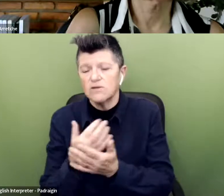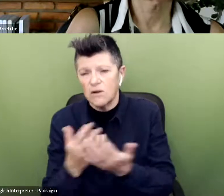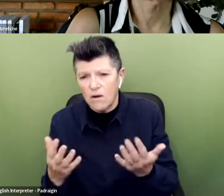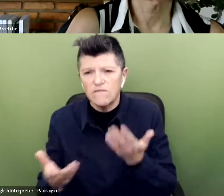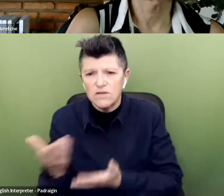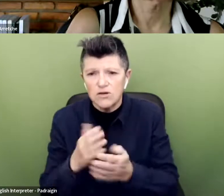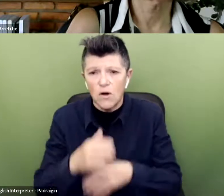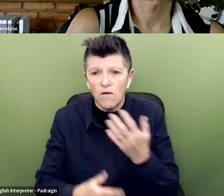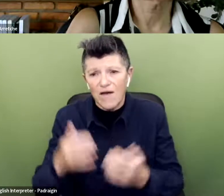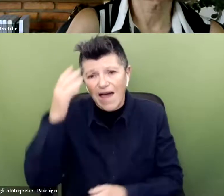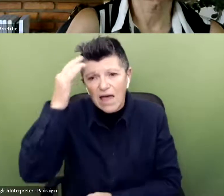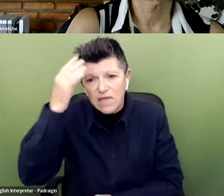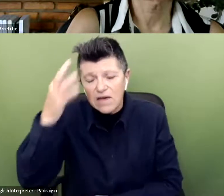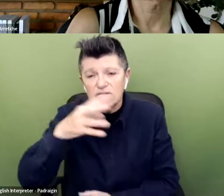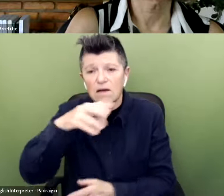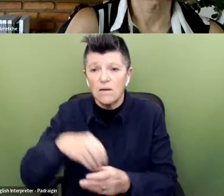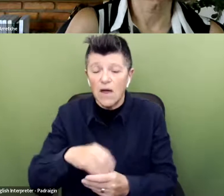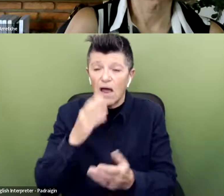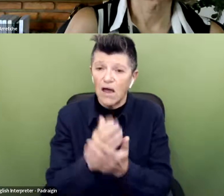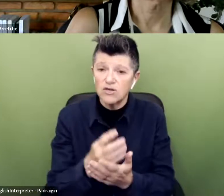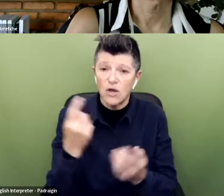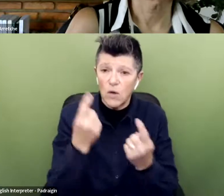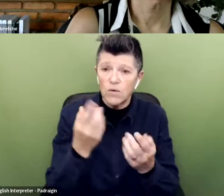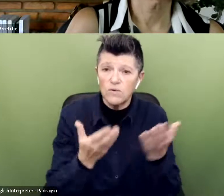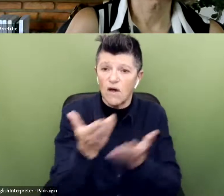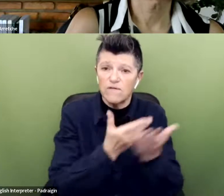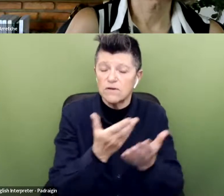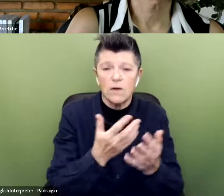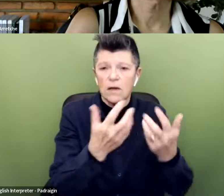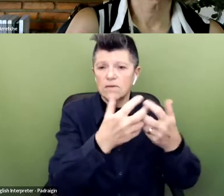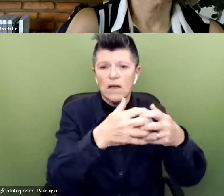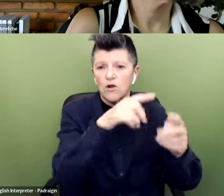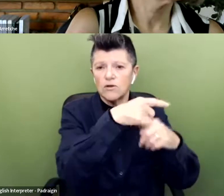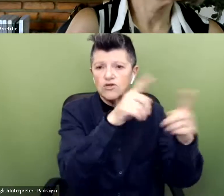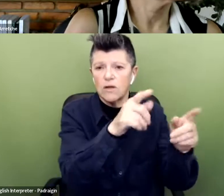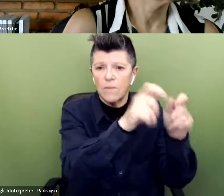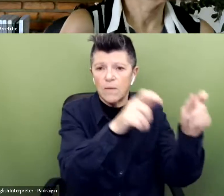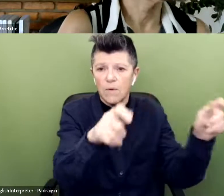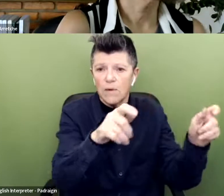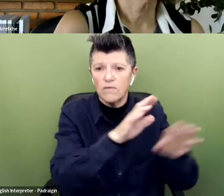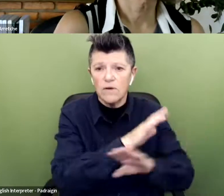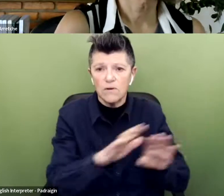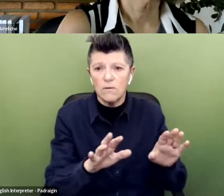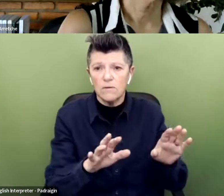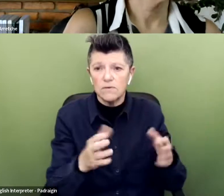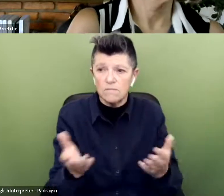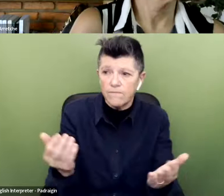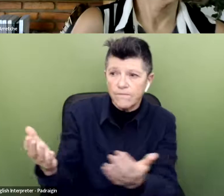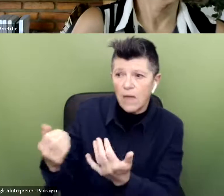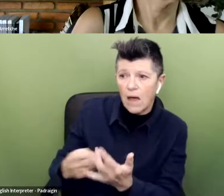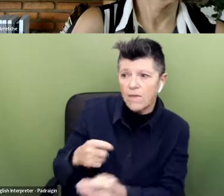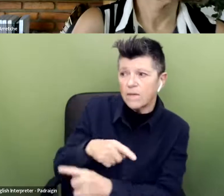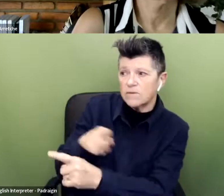only held amongst technology people, right? They're not inviting people into that space who've thought for years and years and years